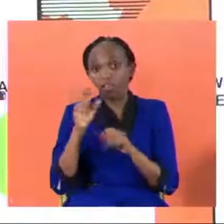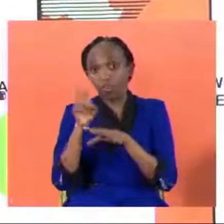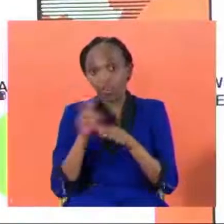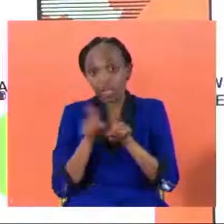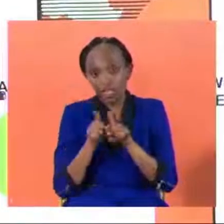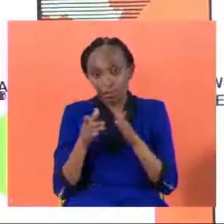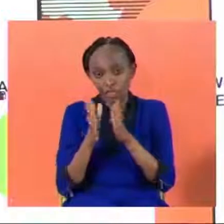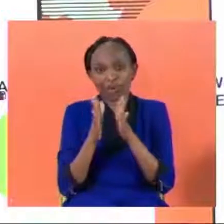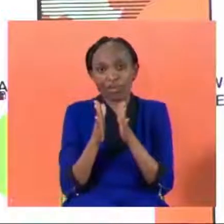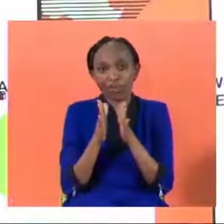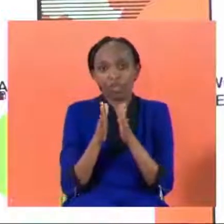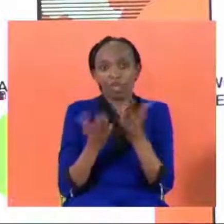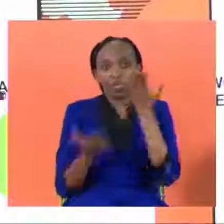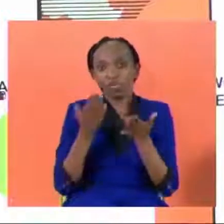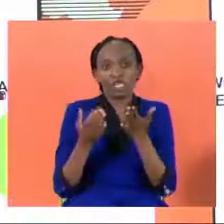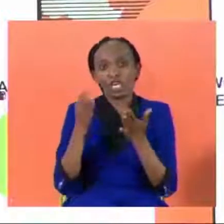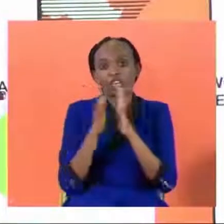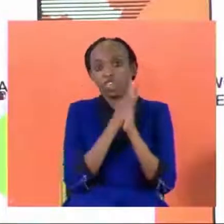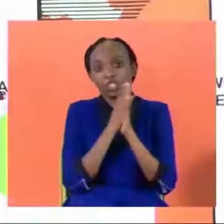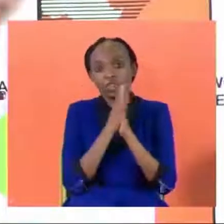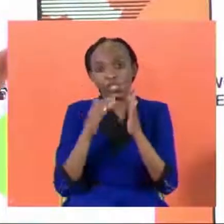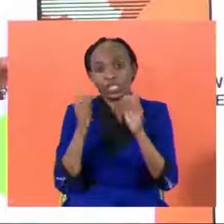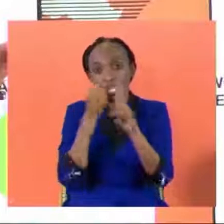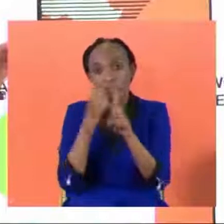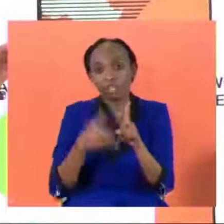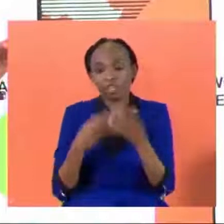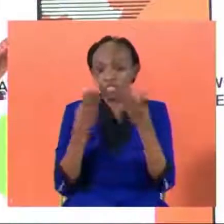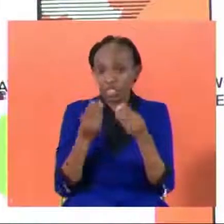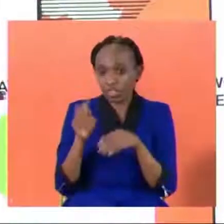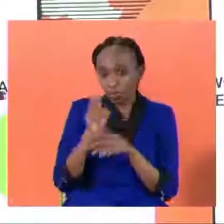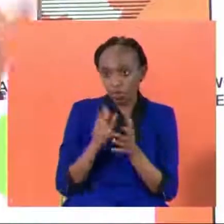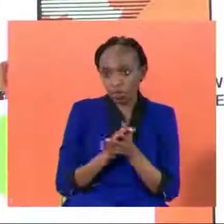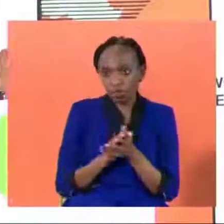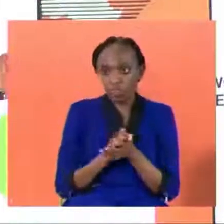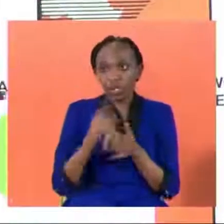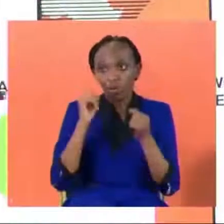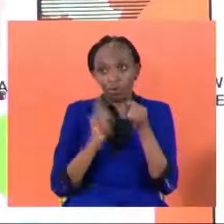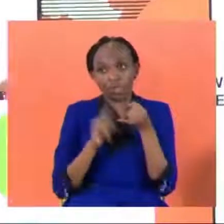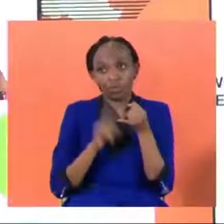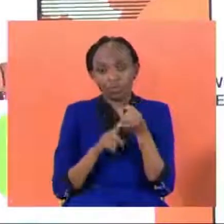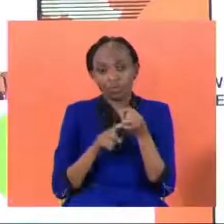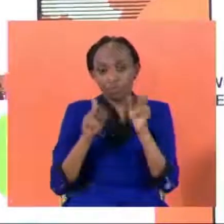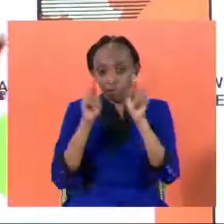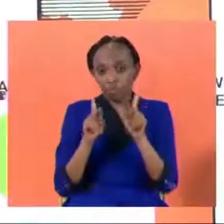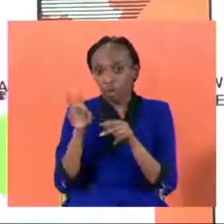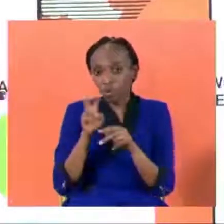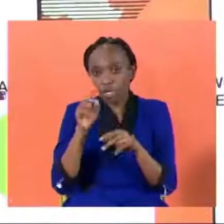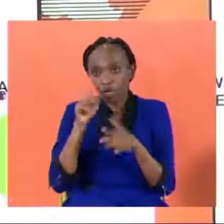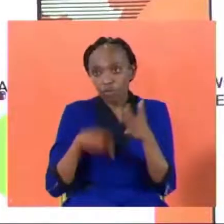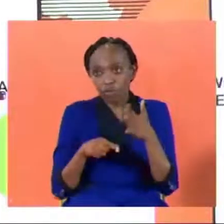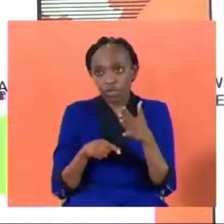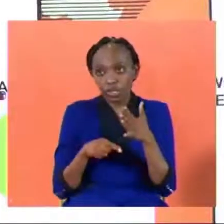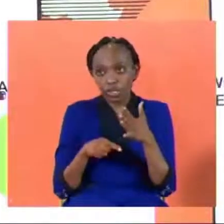a way to measure whether your story is having impact, it's really easy to look at. So one is, people are looking at, keep me